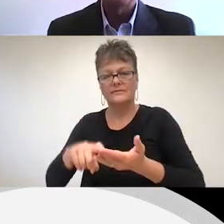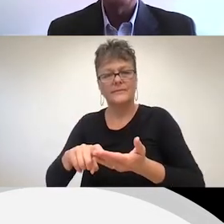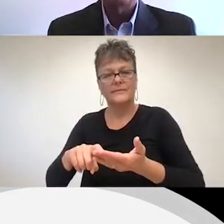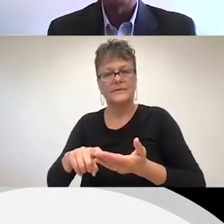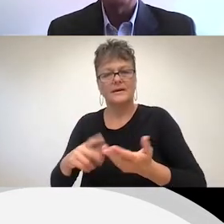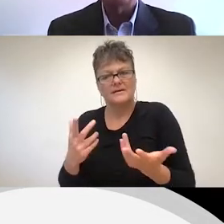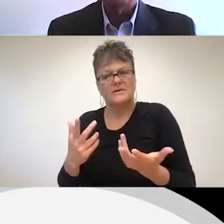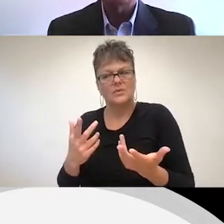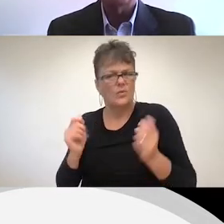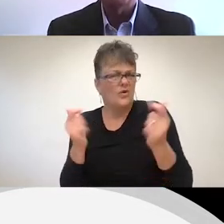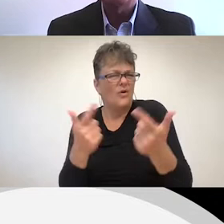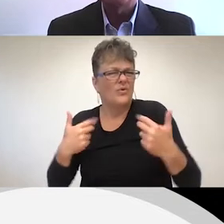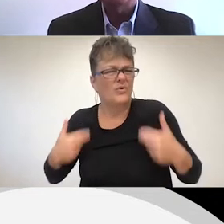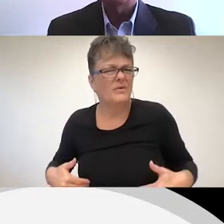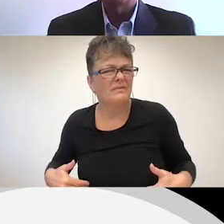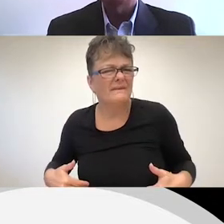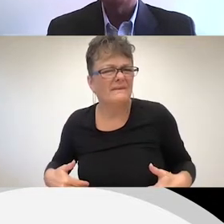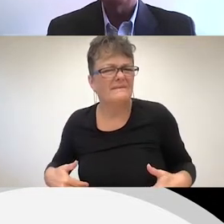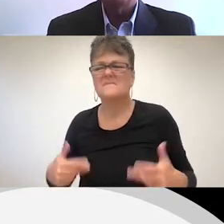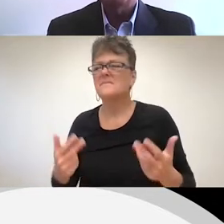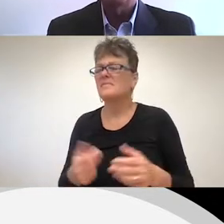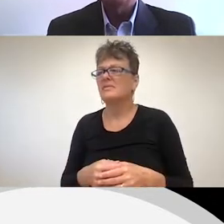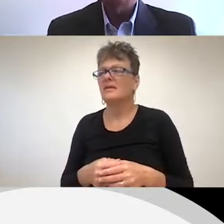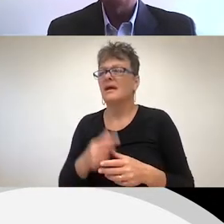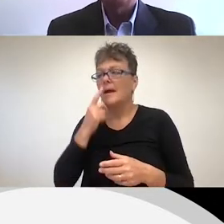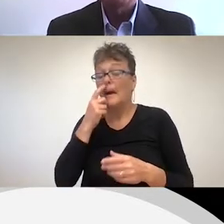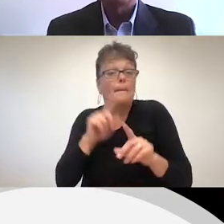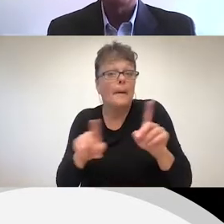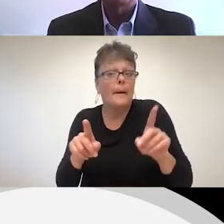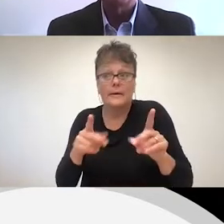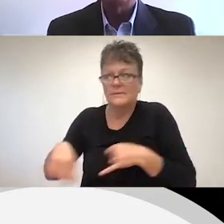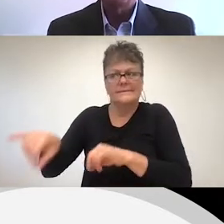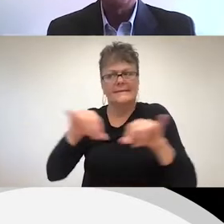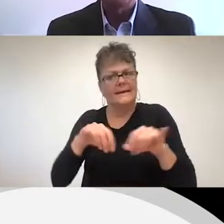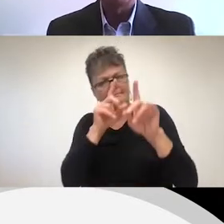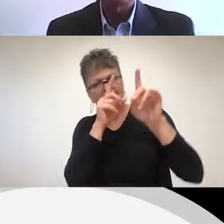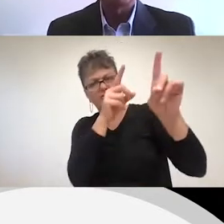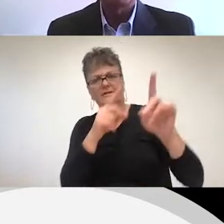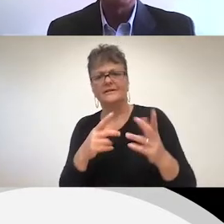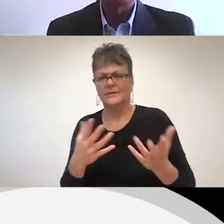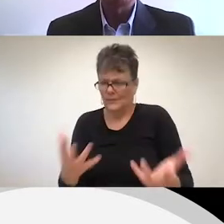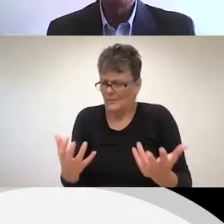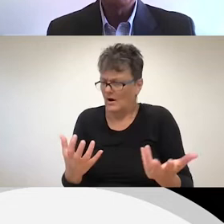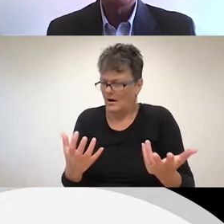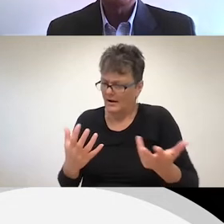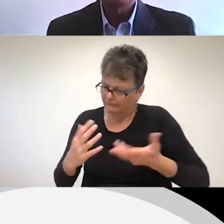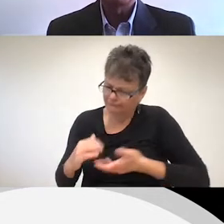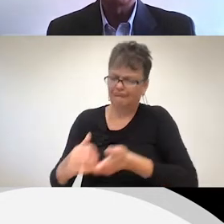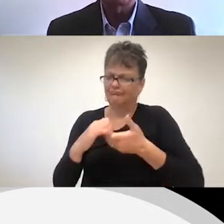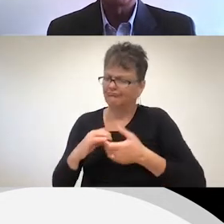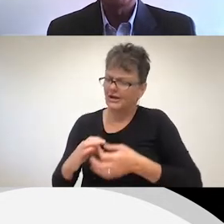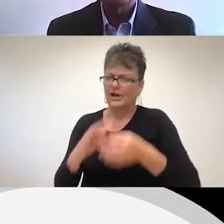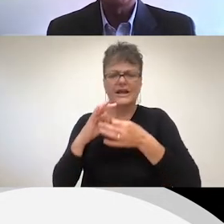humanity, as well as that sense and that sense of shared mission and building camaraderie amongst each other. I think